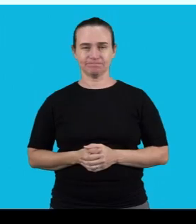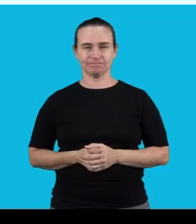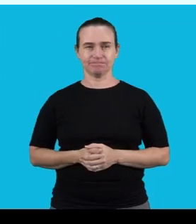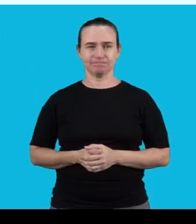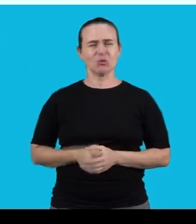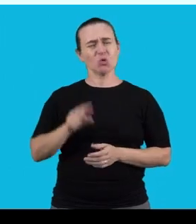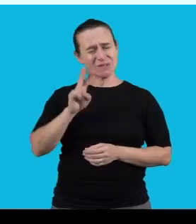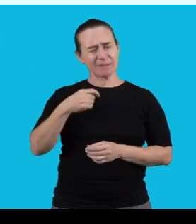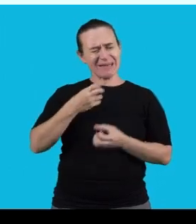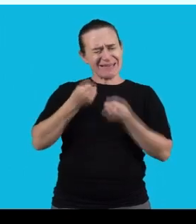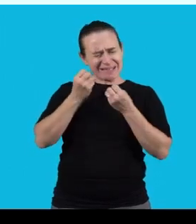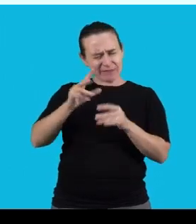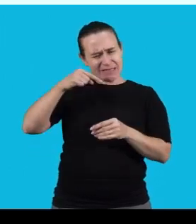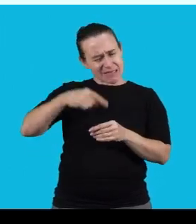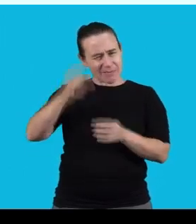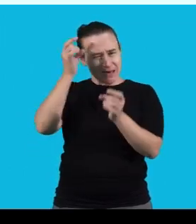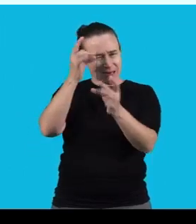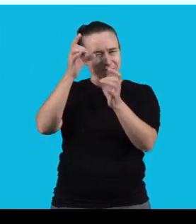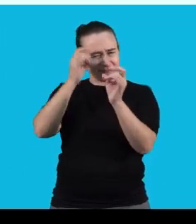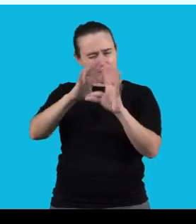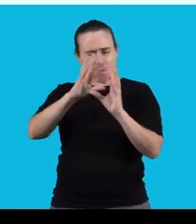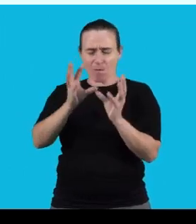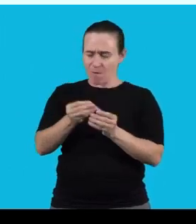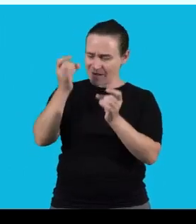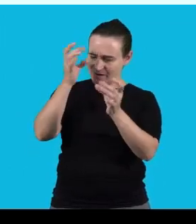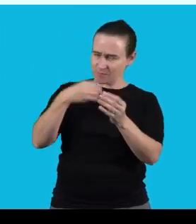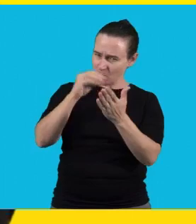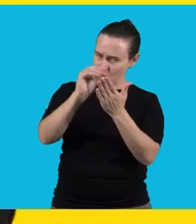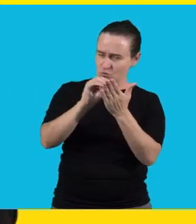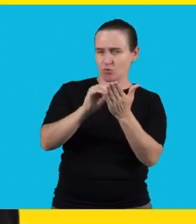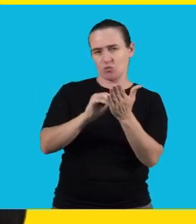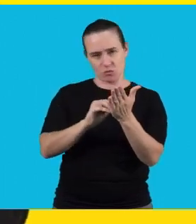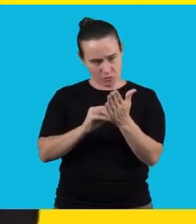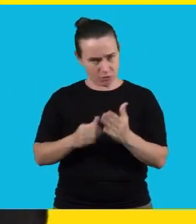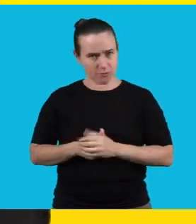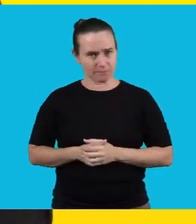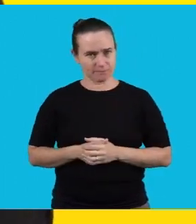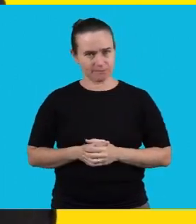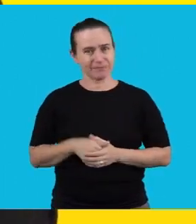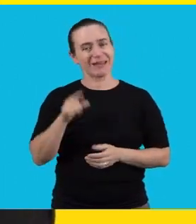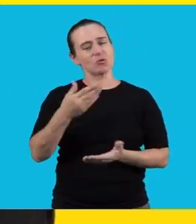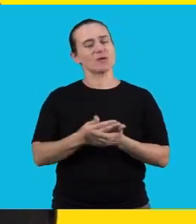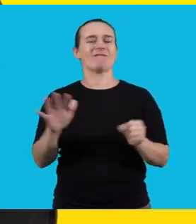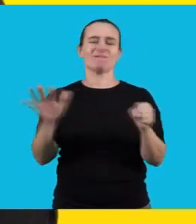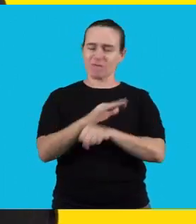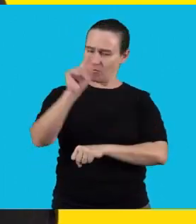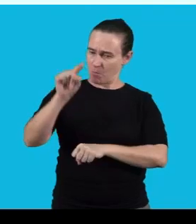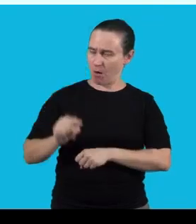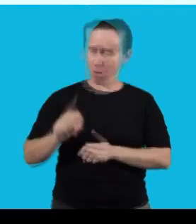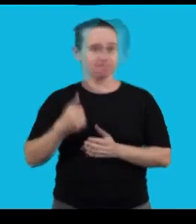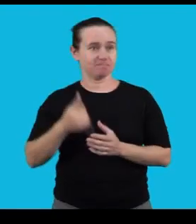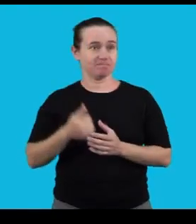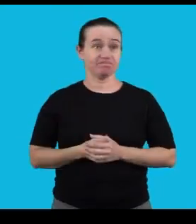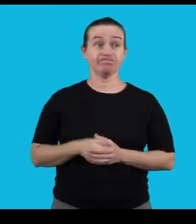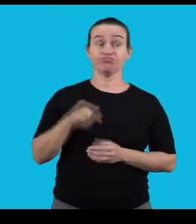fleshy the answer is. Give us all the information whenever this question is asked so that you maximize your